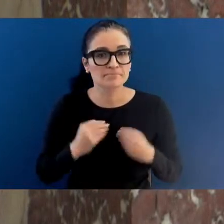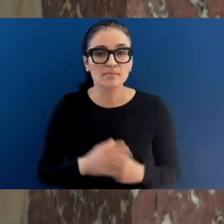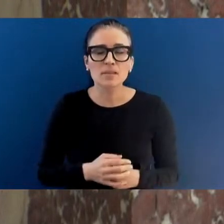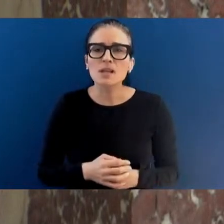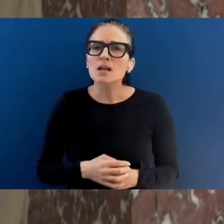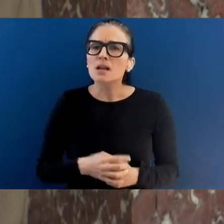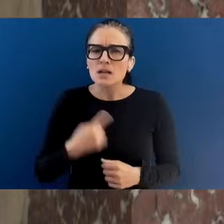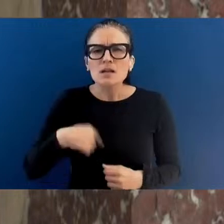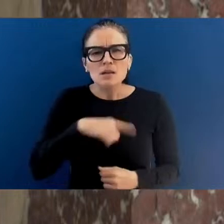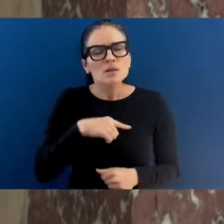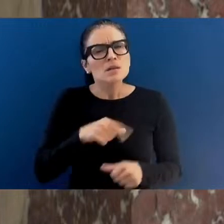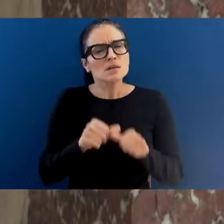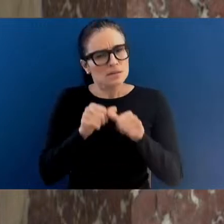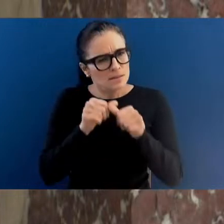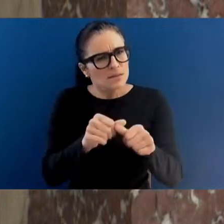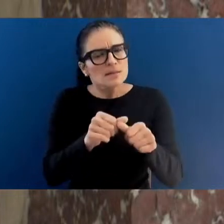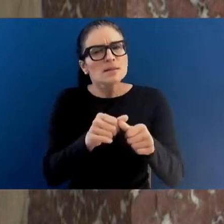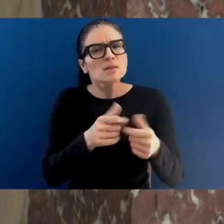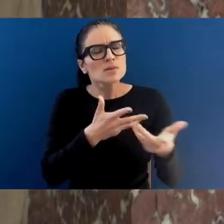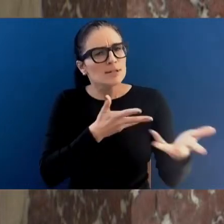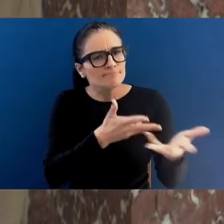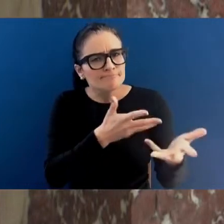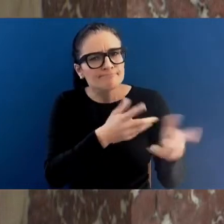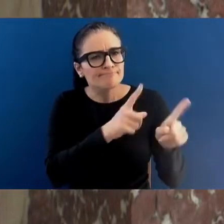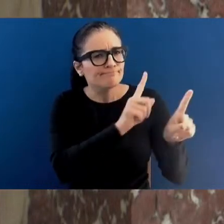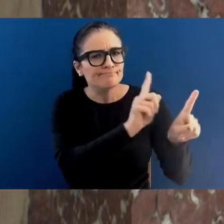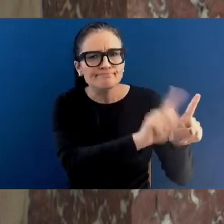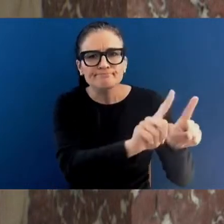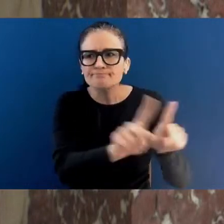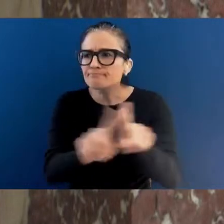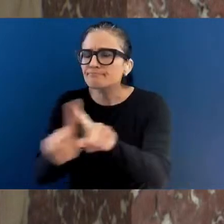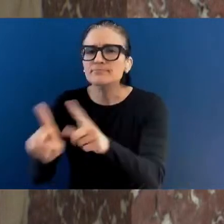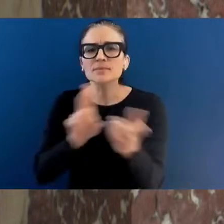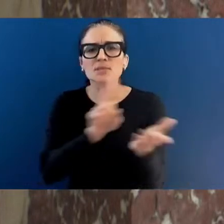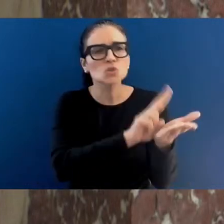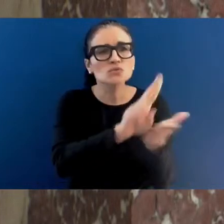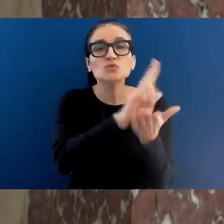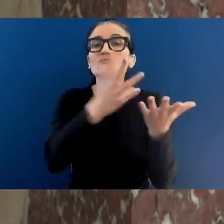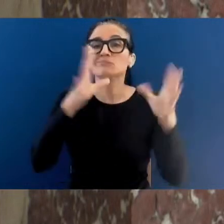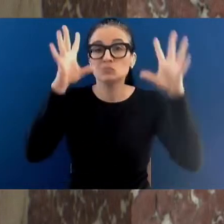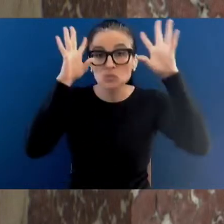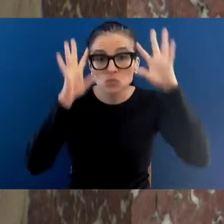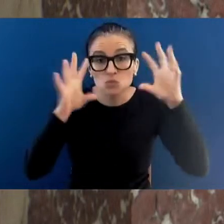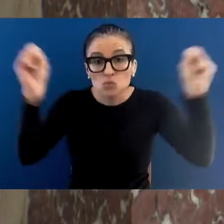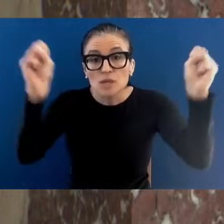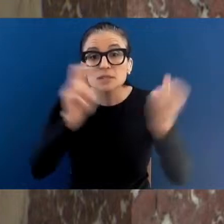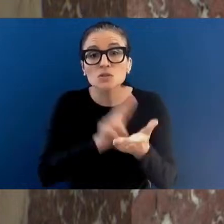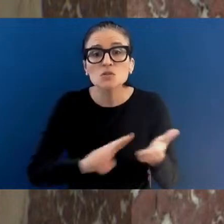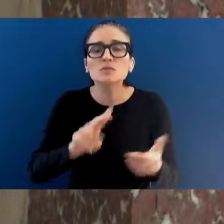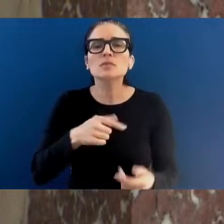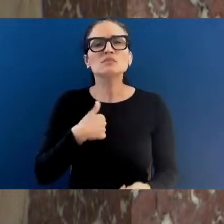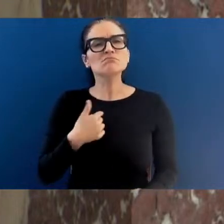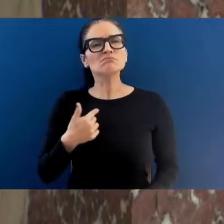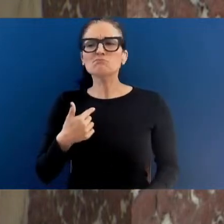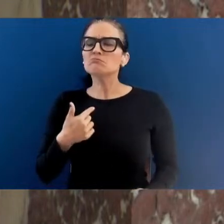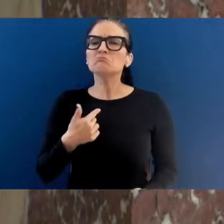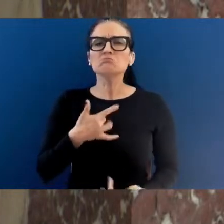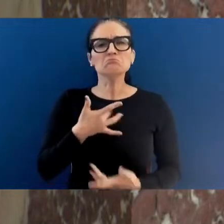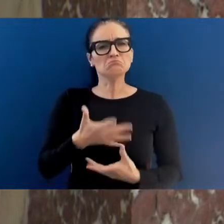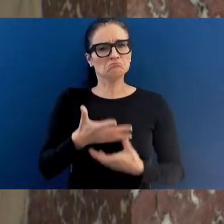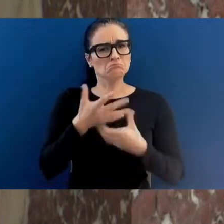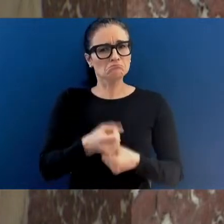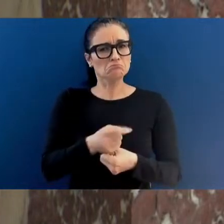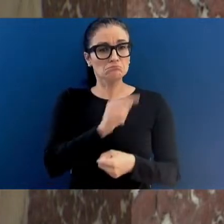remain confident that the universities have the ability and the tools and the policies in place to allow for a peaceful